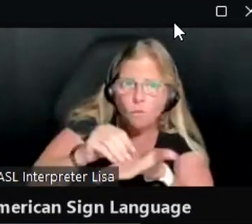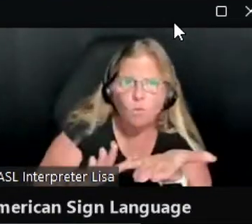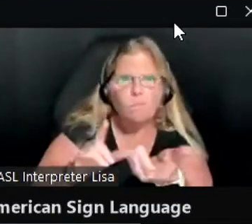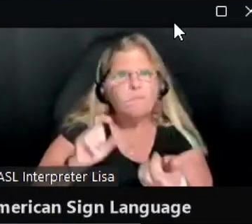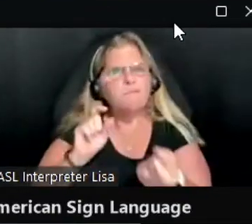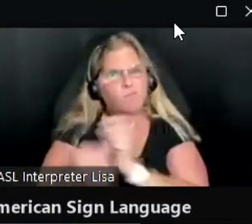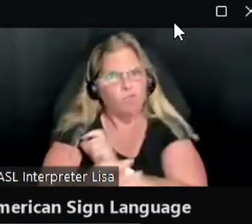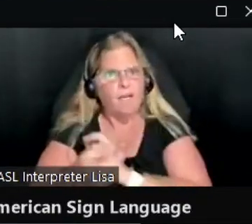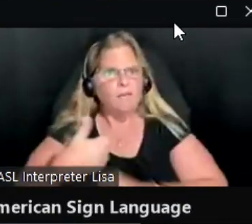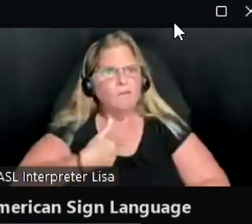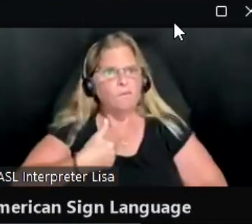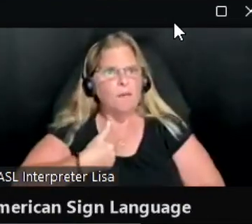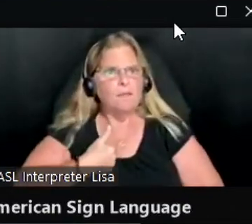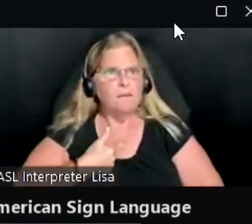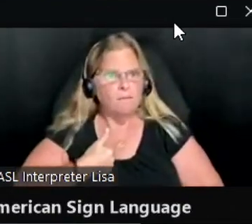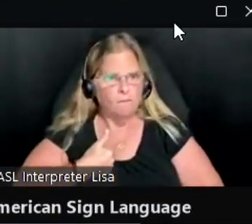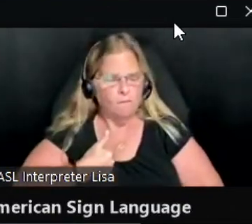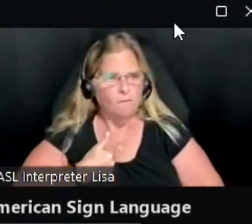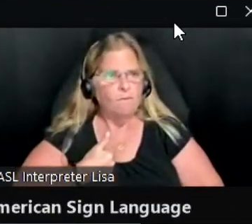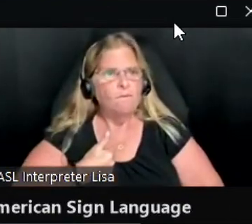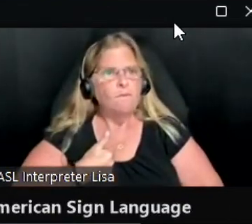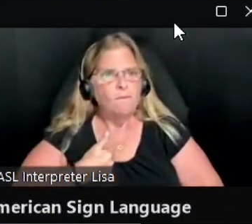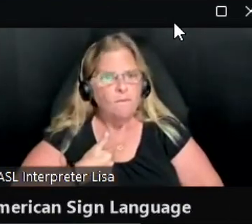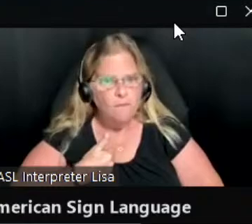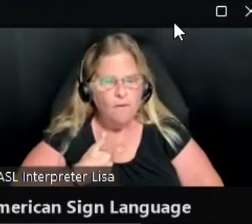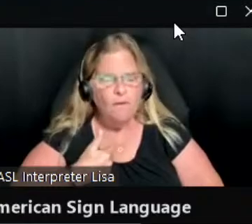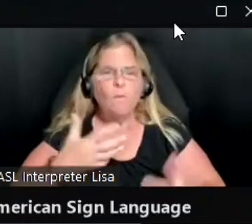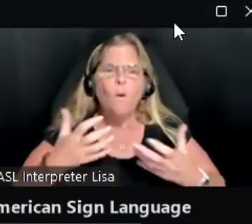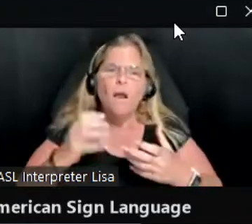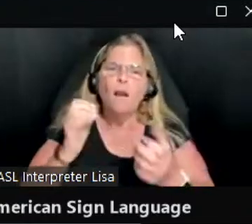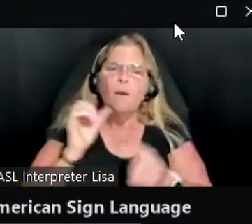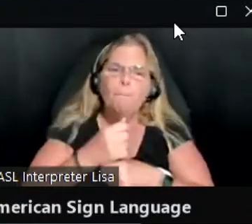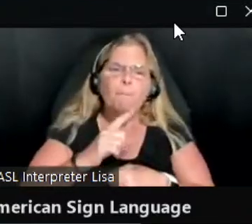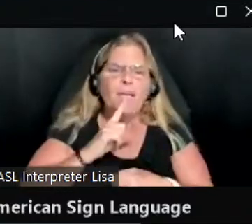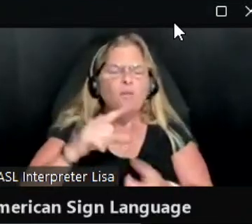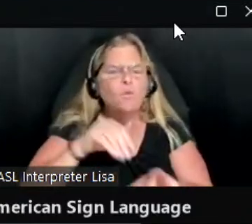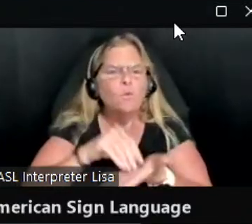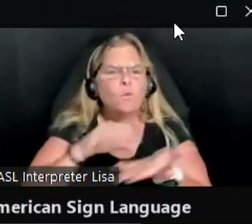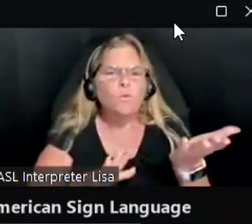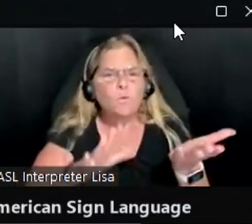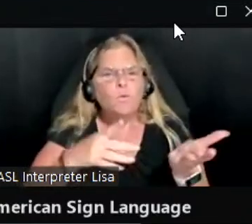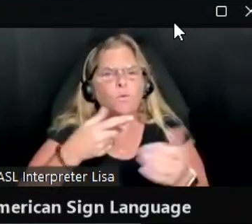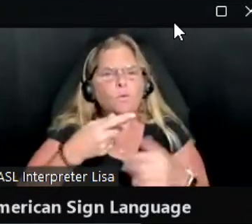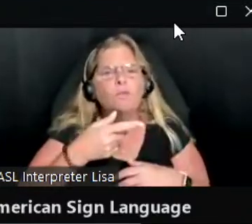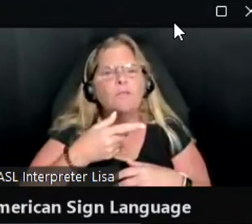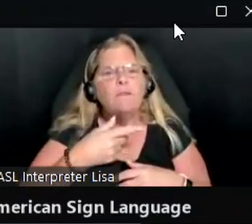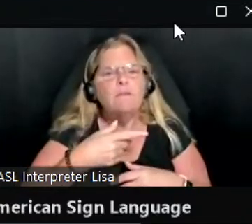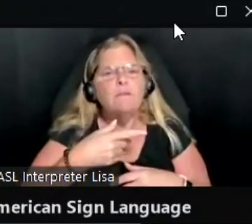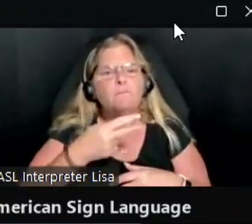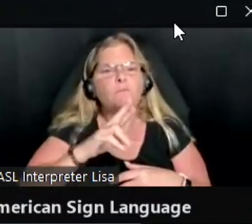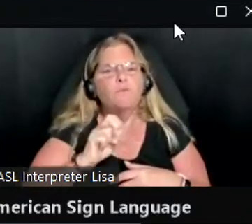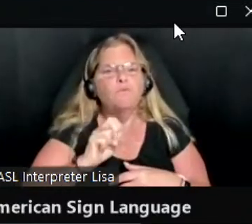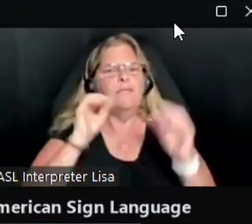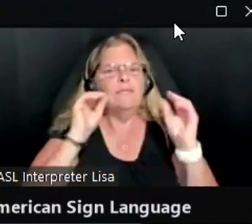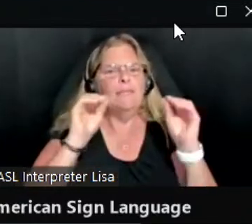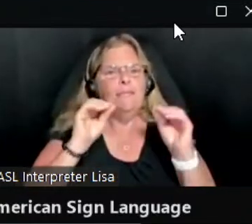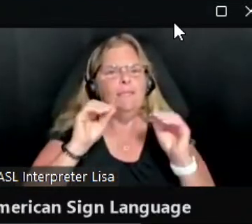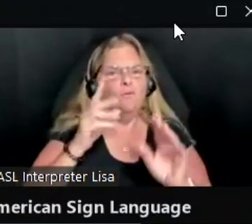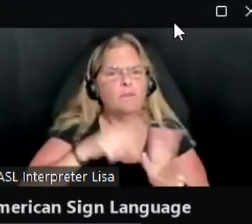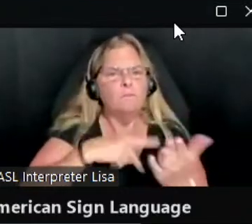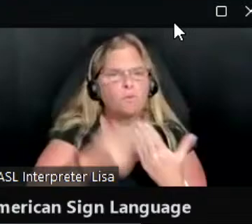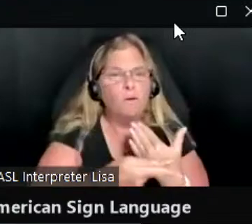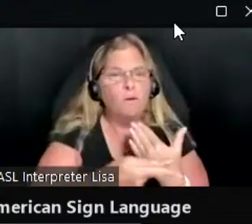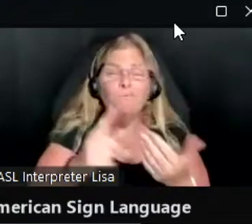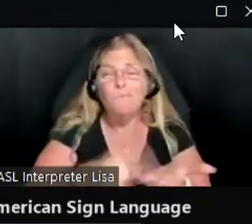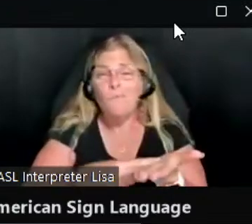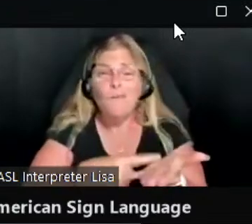making sure that students in these preparation programs have what they need that's current. Sometimes the research